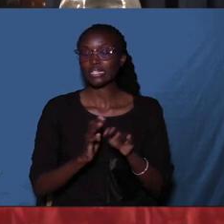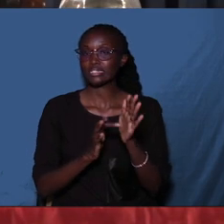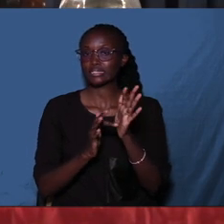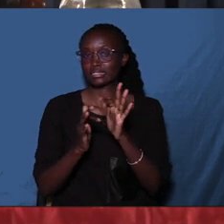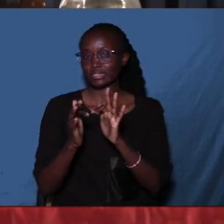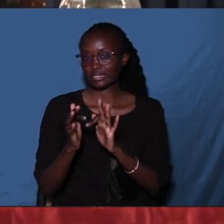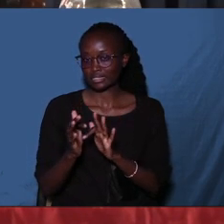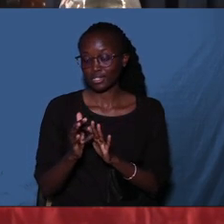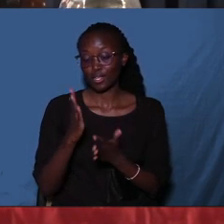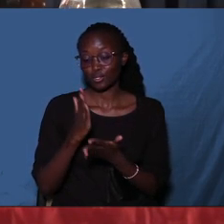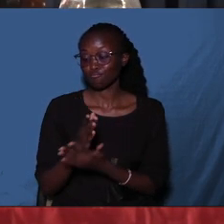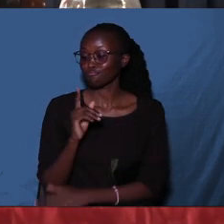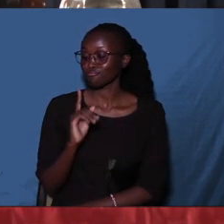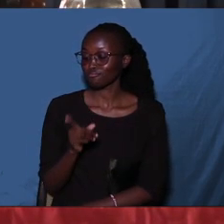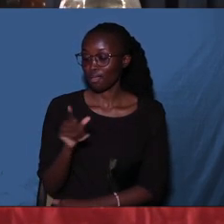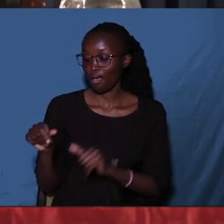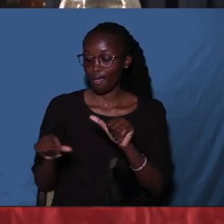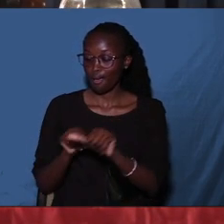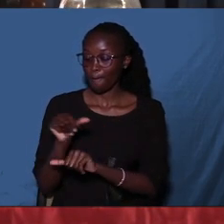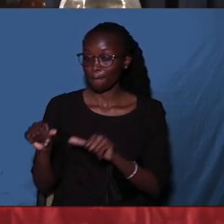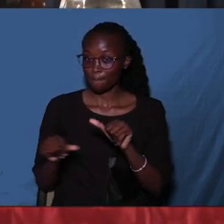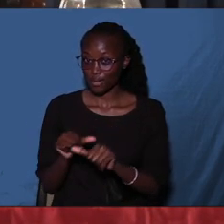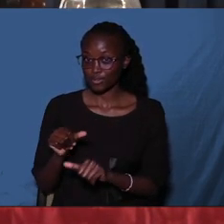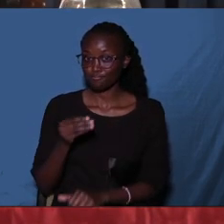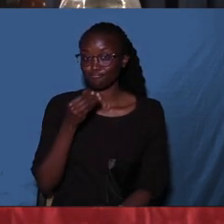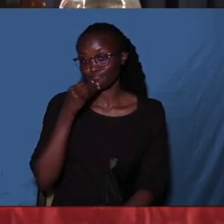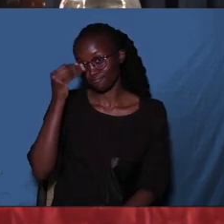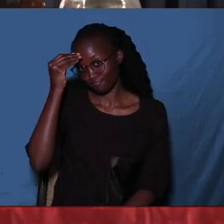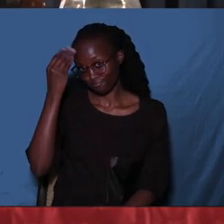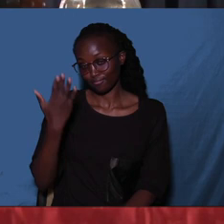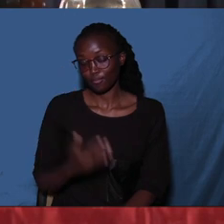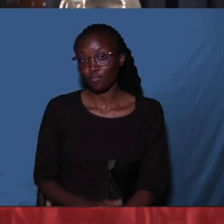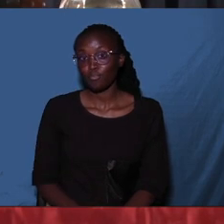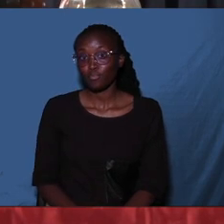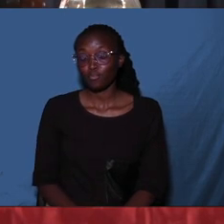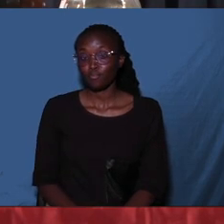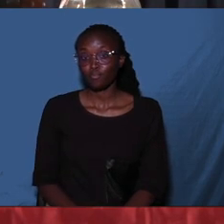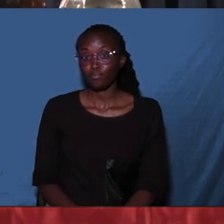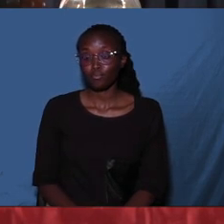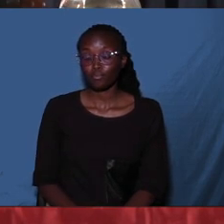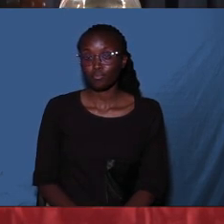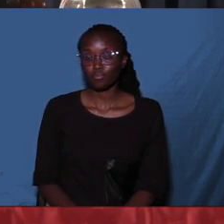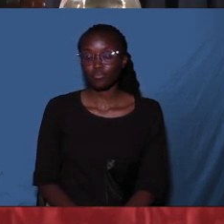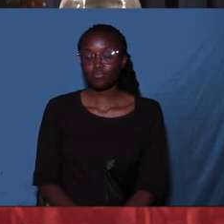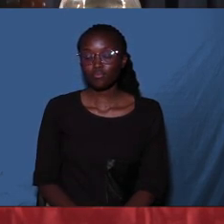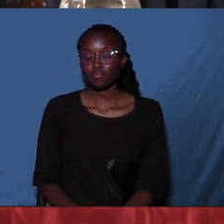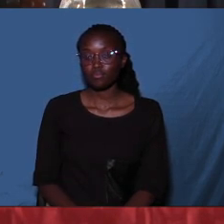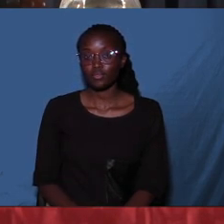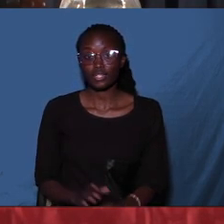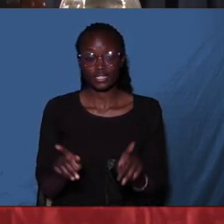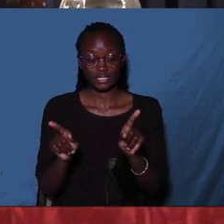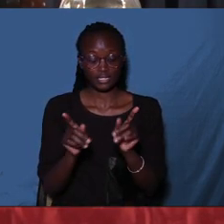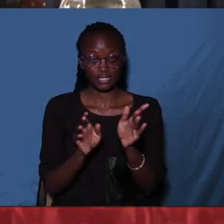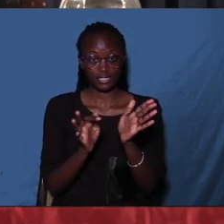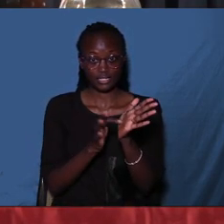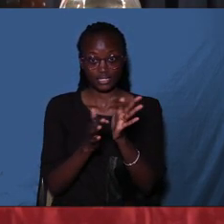is hypocrisy. And what really made Jesus even to go to the cross was his stand on matters hypocrisy. He was